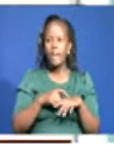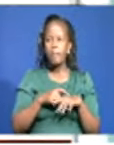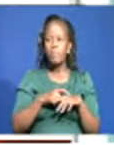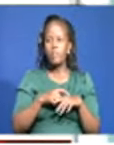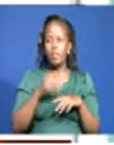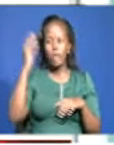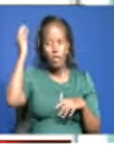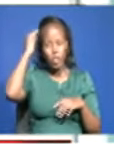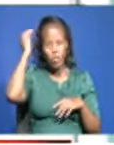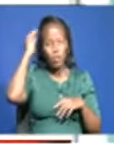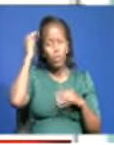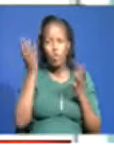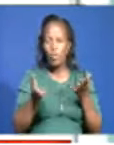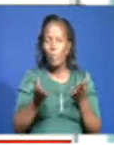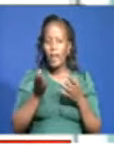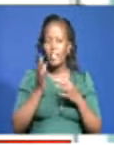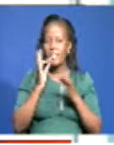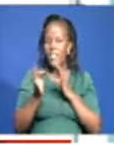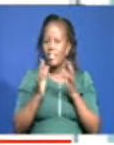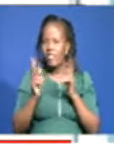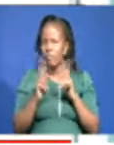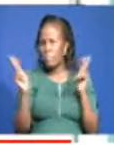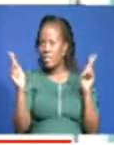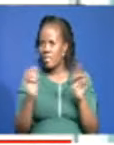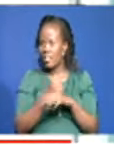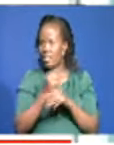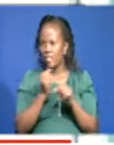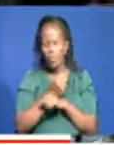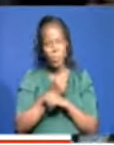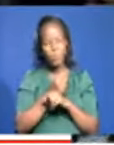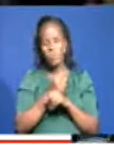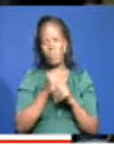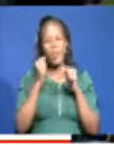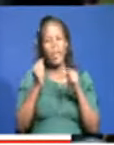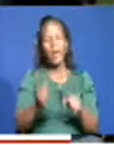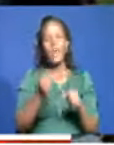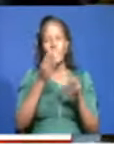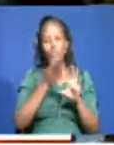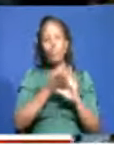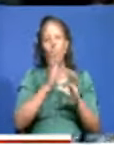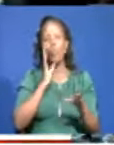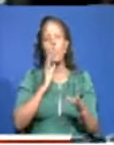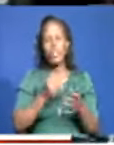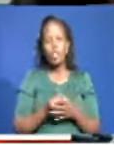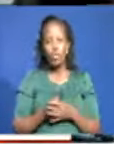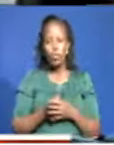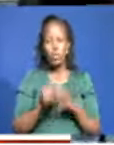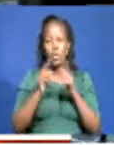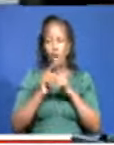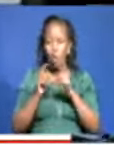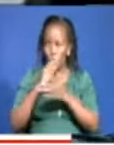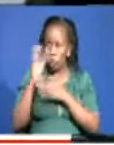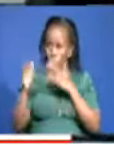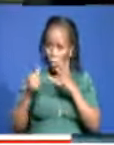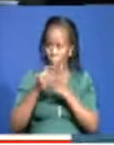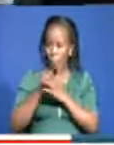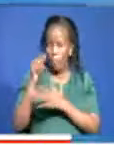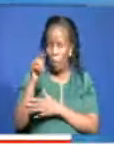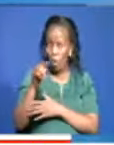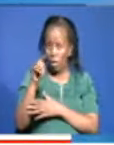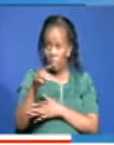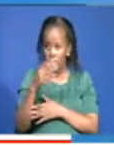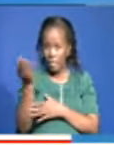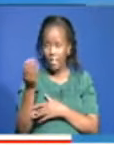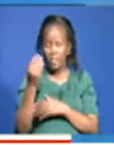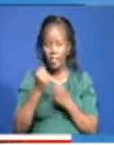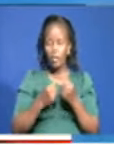Somalis are able to handle it defensively. And all this is also being